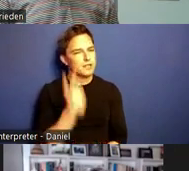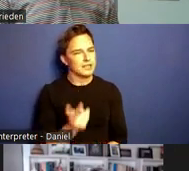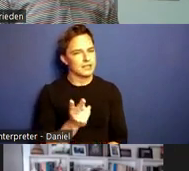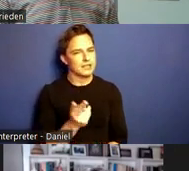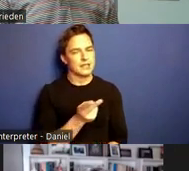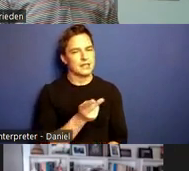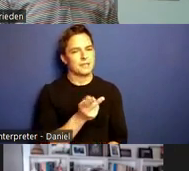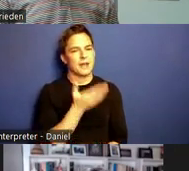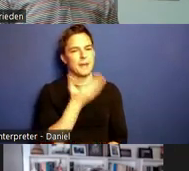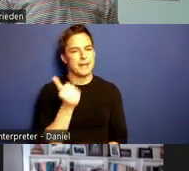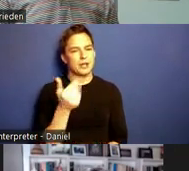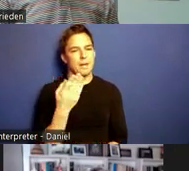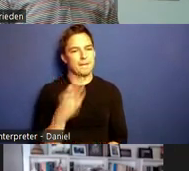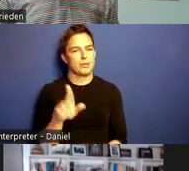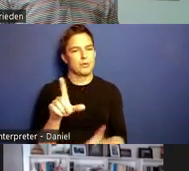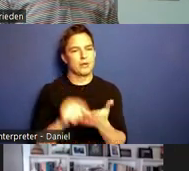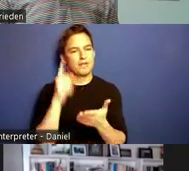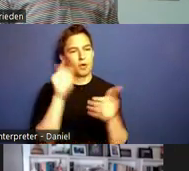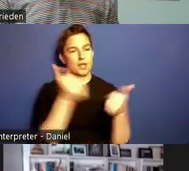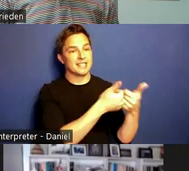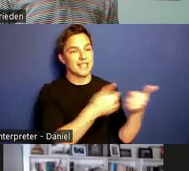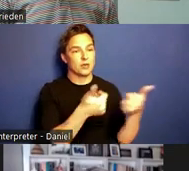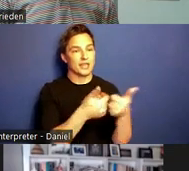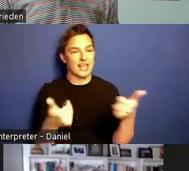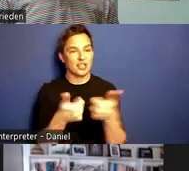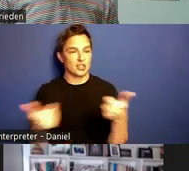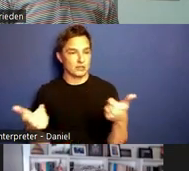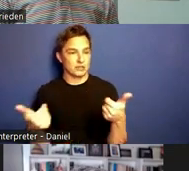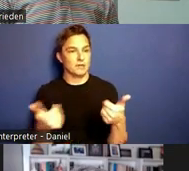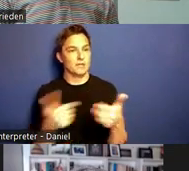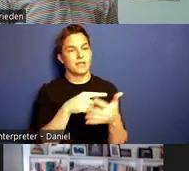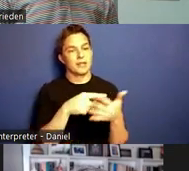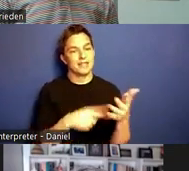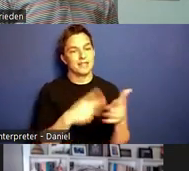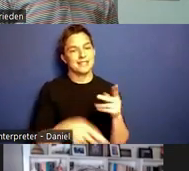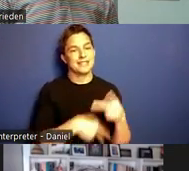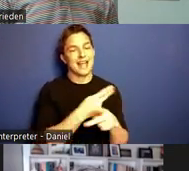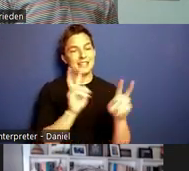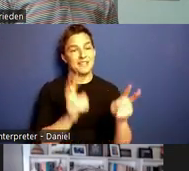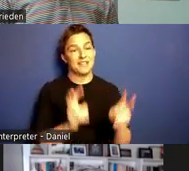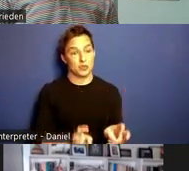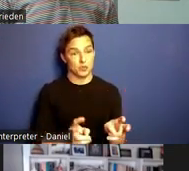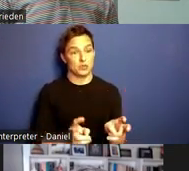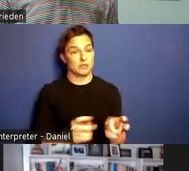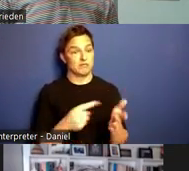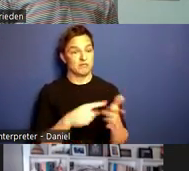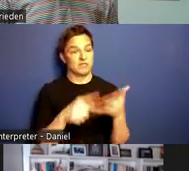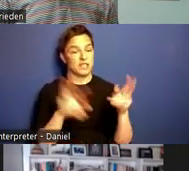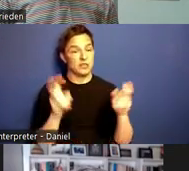better blueprint for segregation. These kinds of issues, the issue